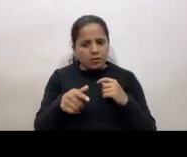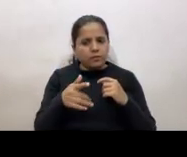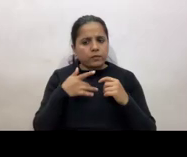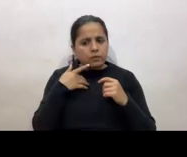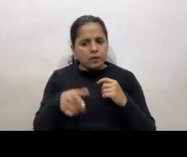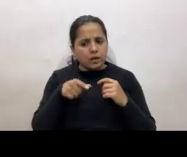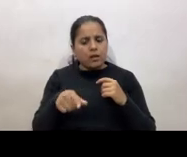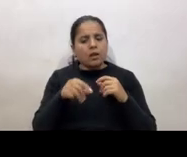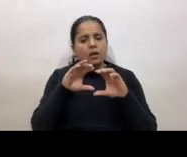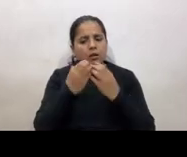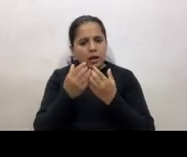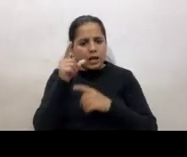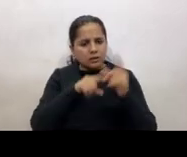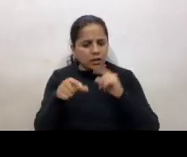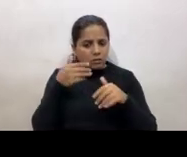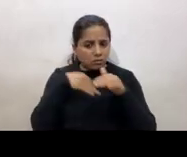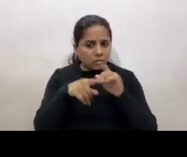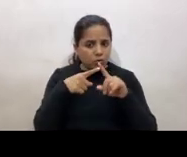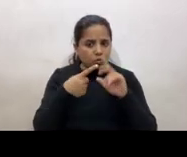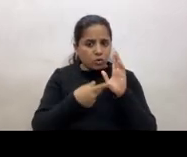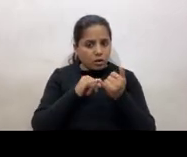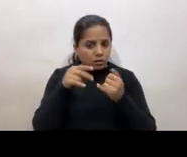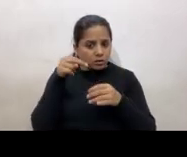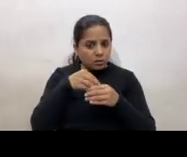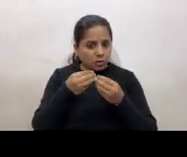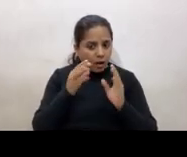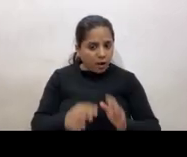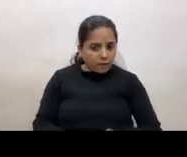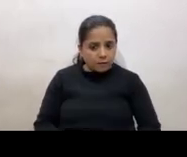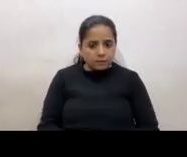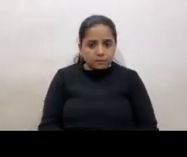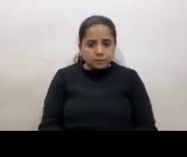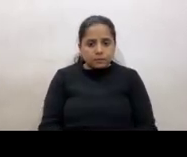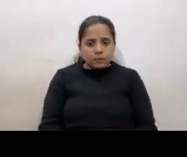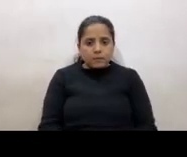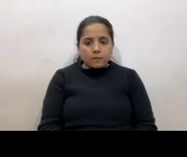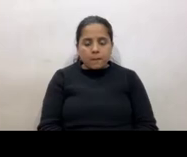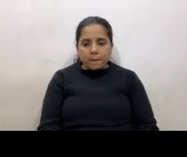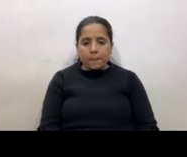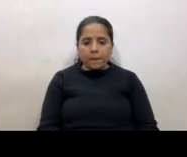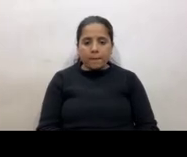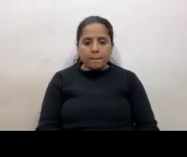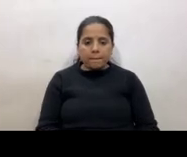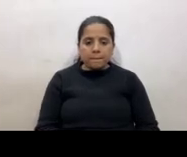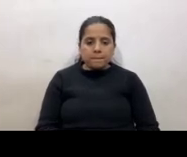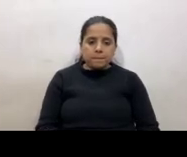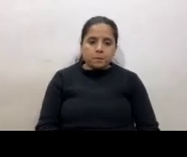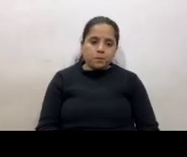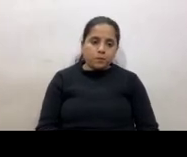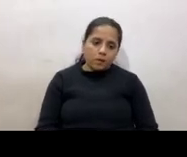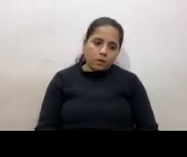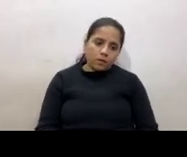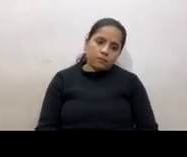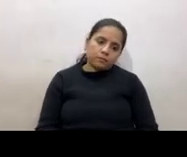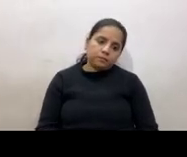some elements of translanguaging involved in this example?